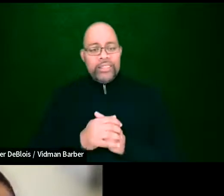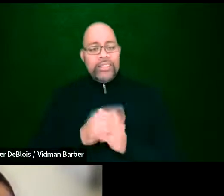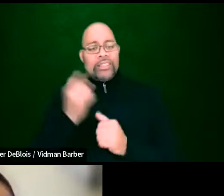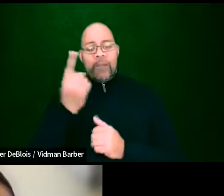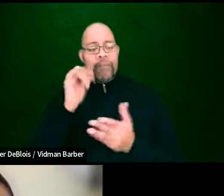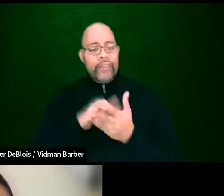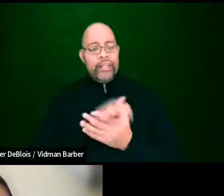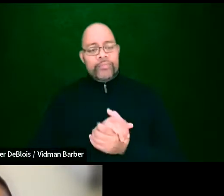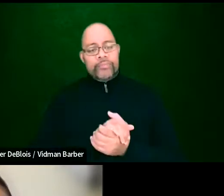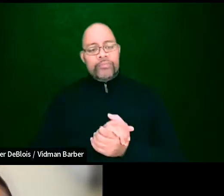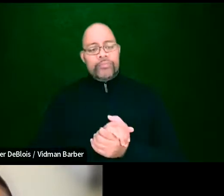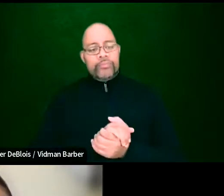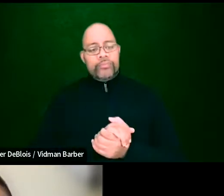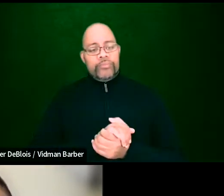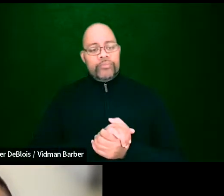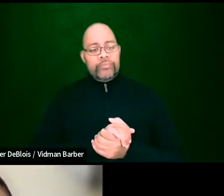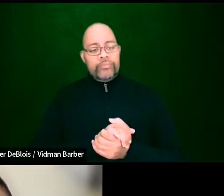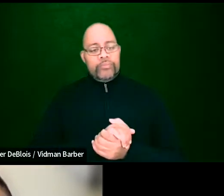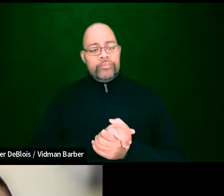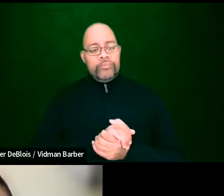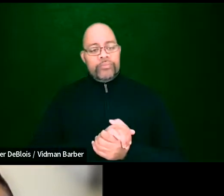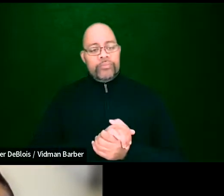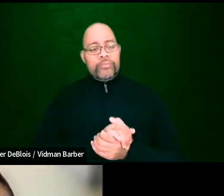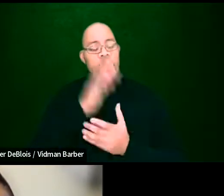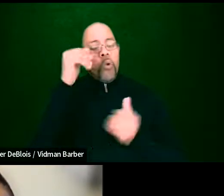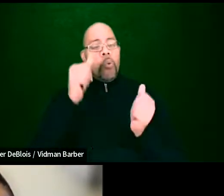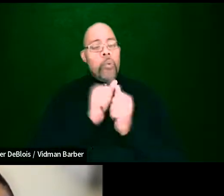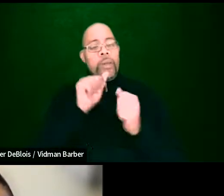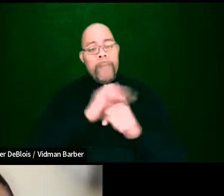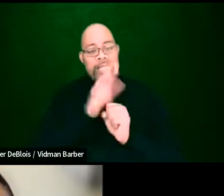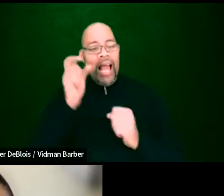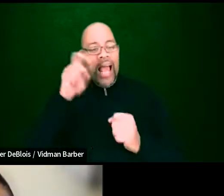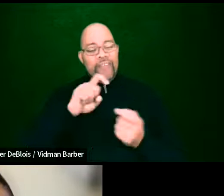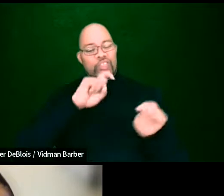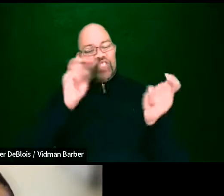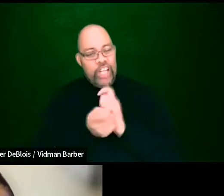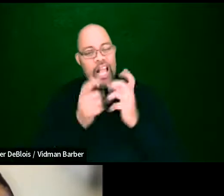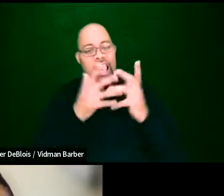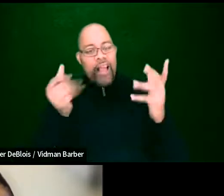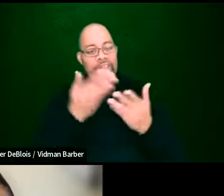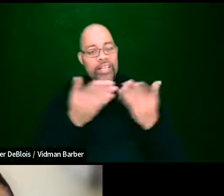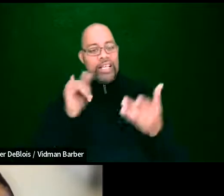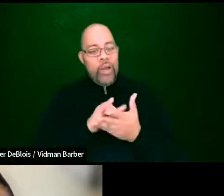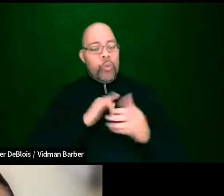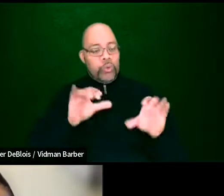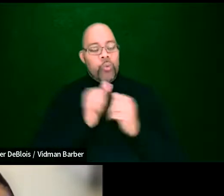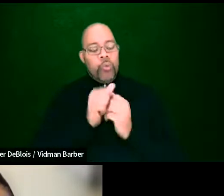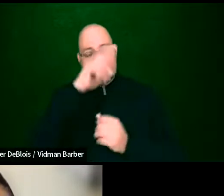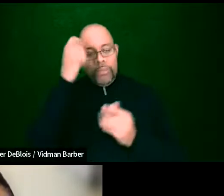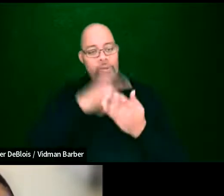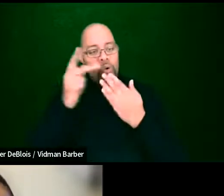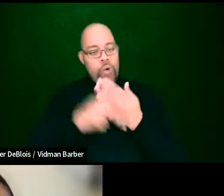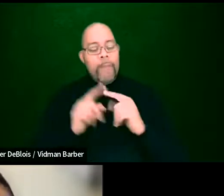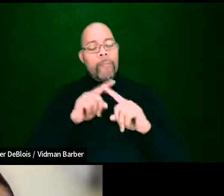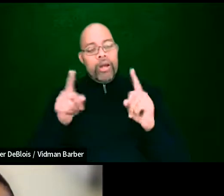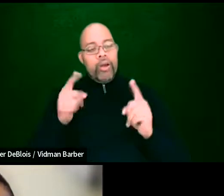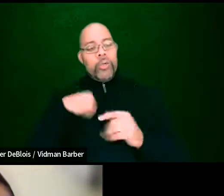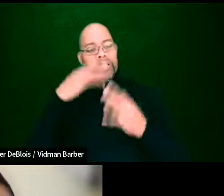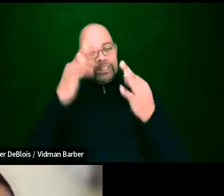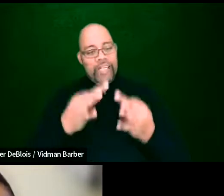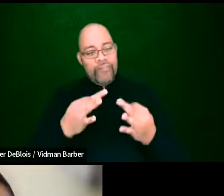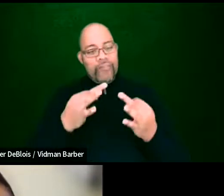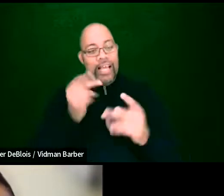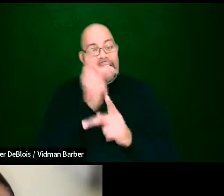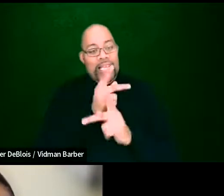like that. I know with the pandemic, we've had to change a lot of the things that we do with the summer program, but we've definitely